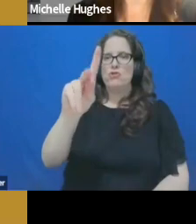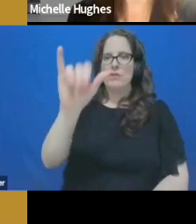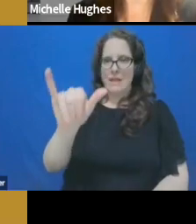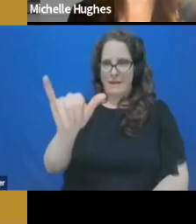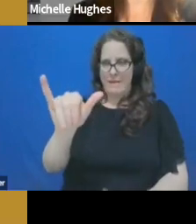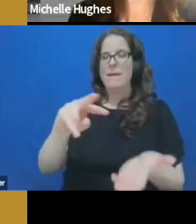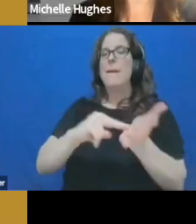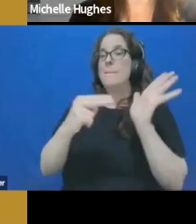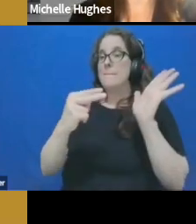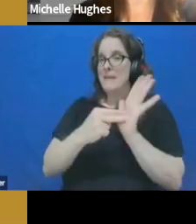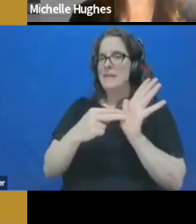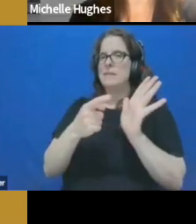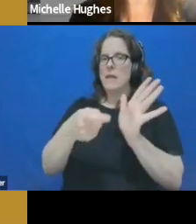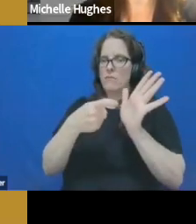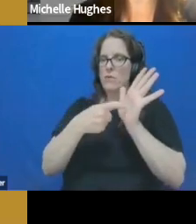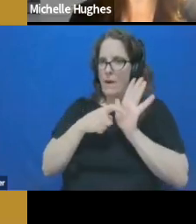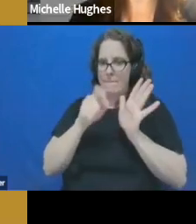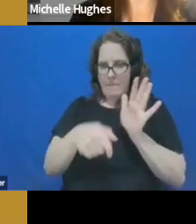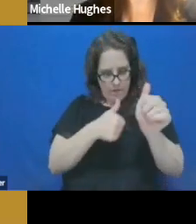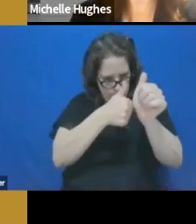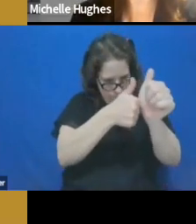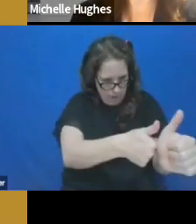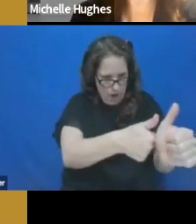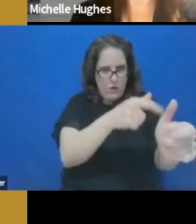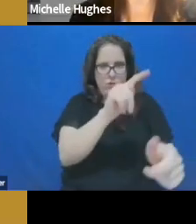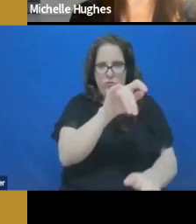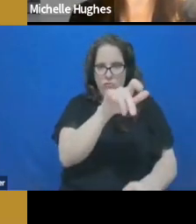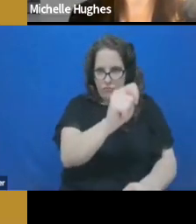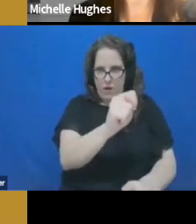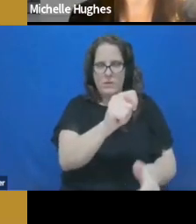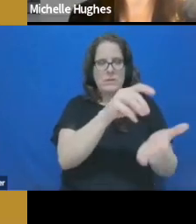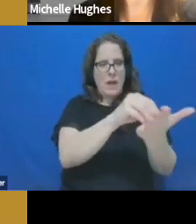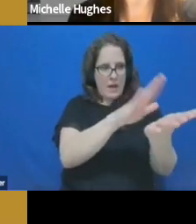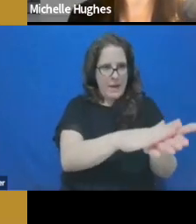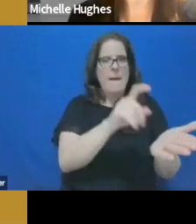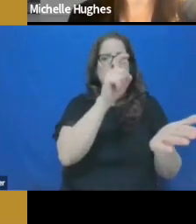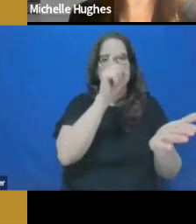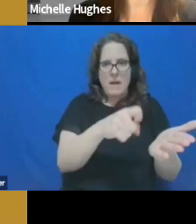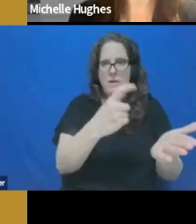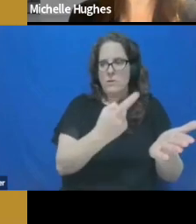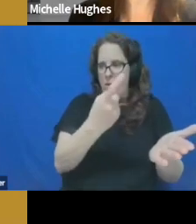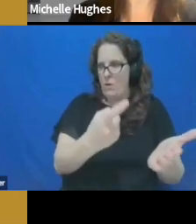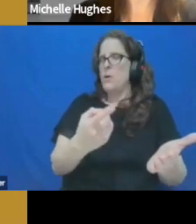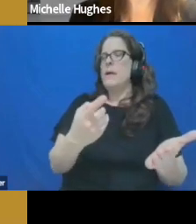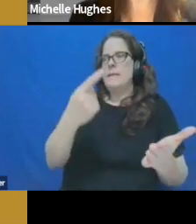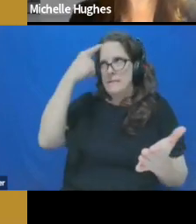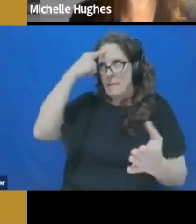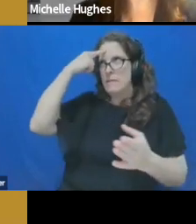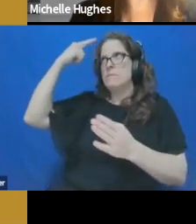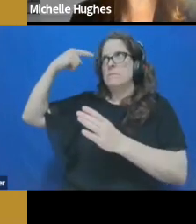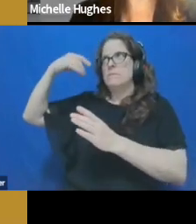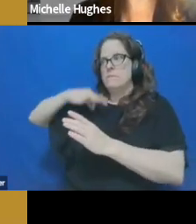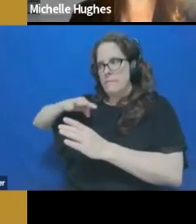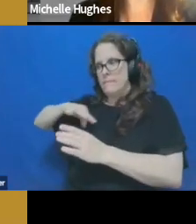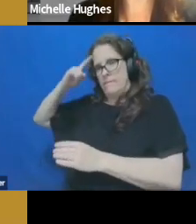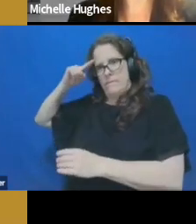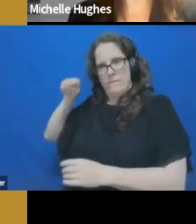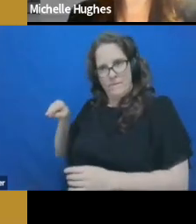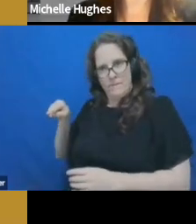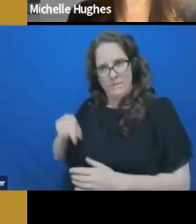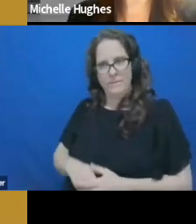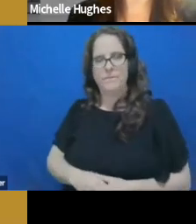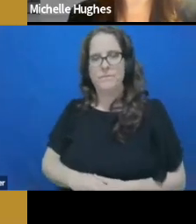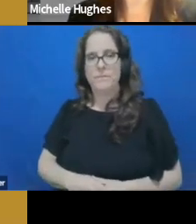accordance with the terms of the trust document and solely in the best interest of the beneficiary. The trustee can be